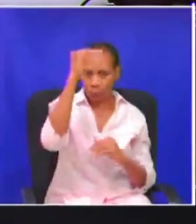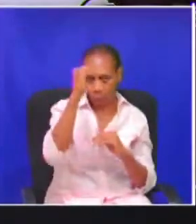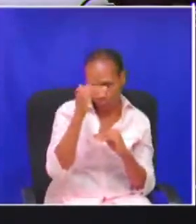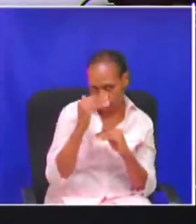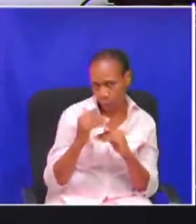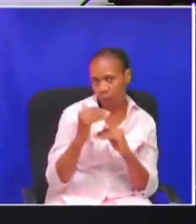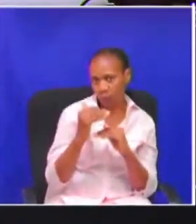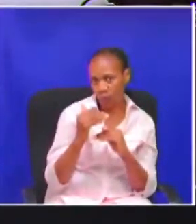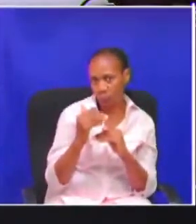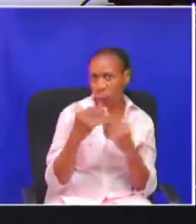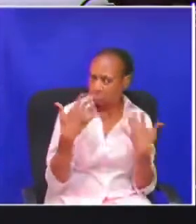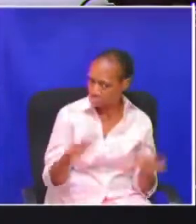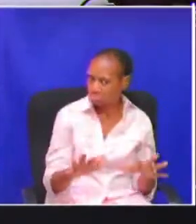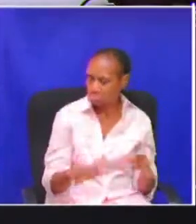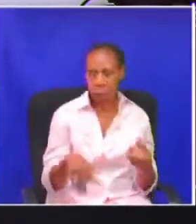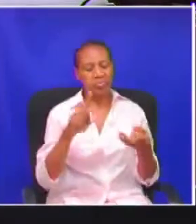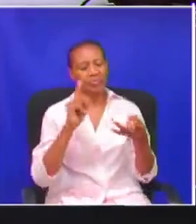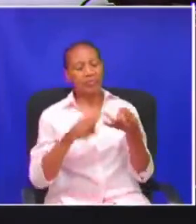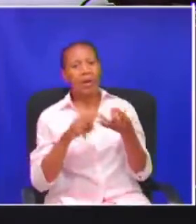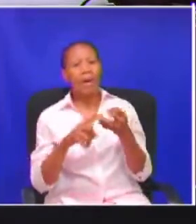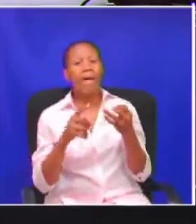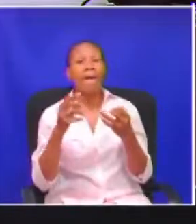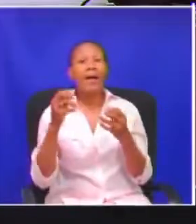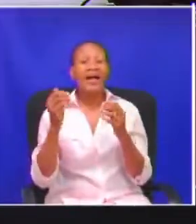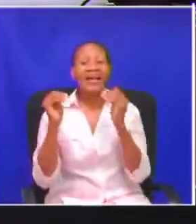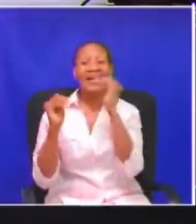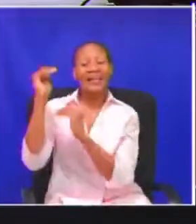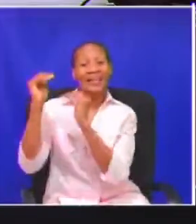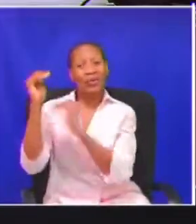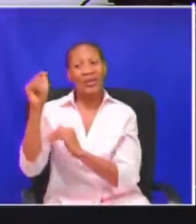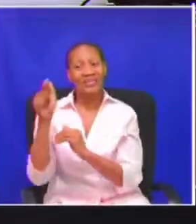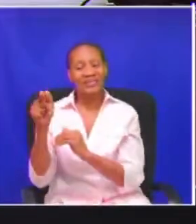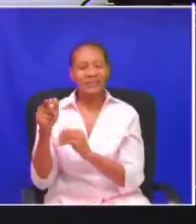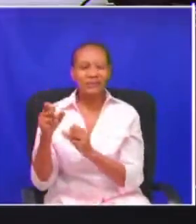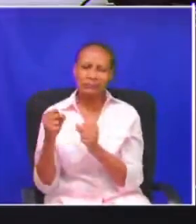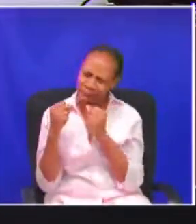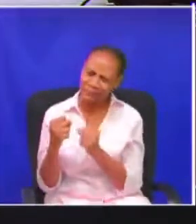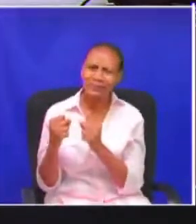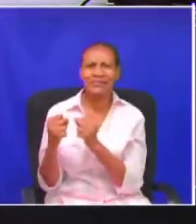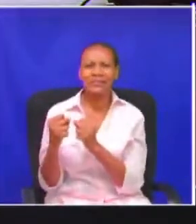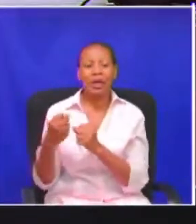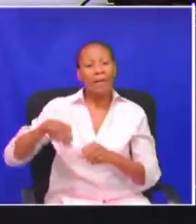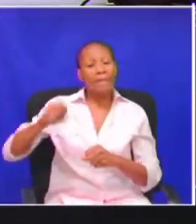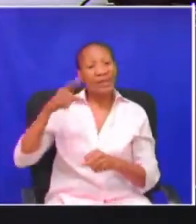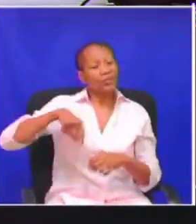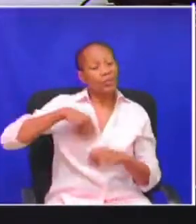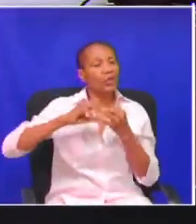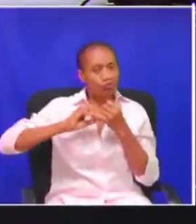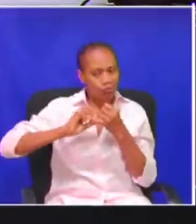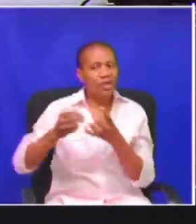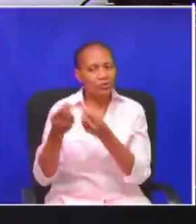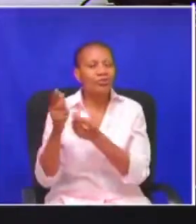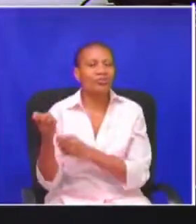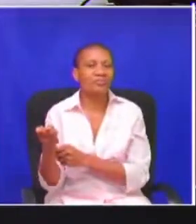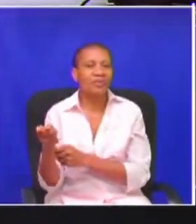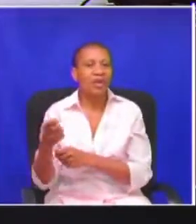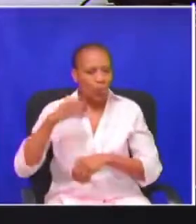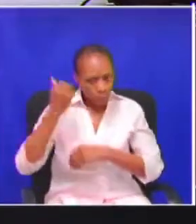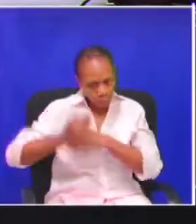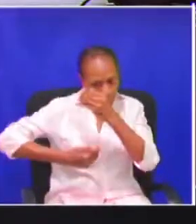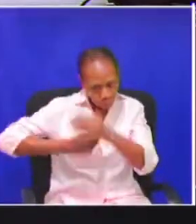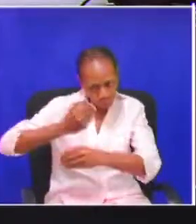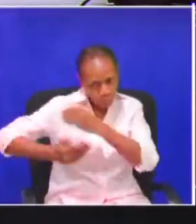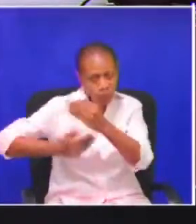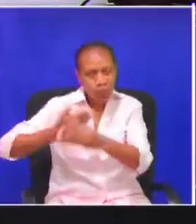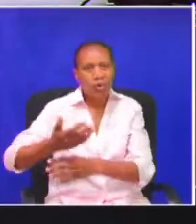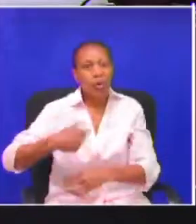because it is the most stubborn of all the challenges that we face. But we keep going. We're